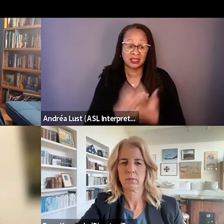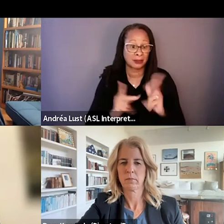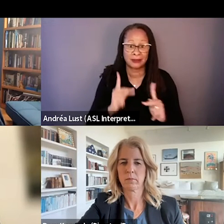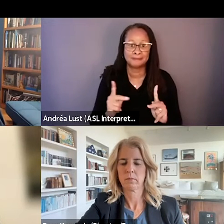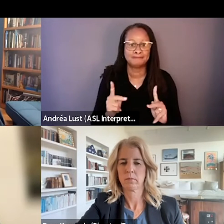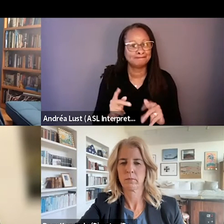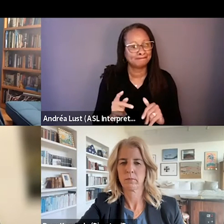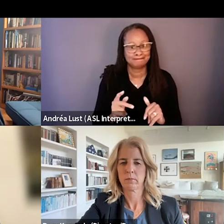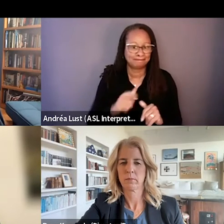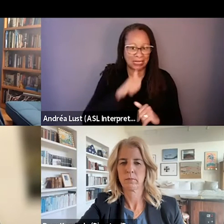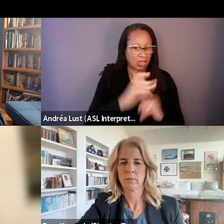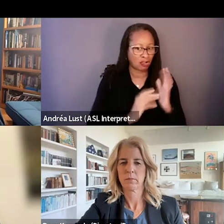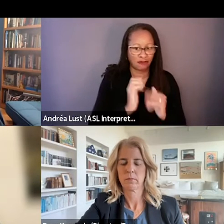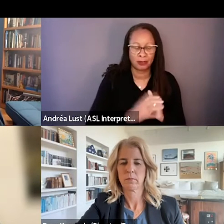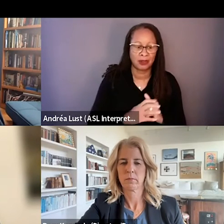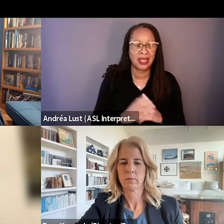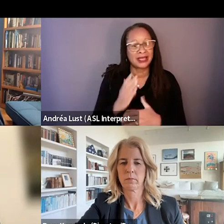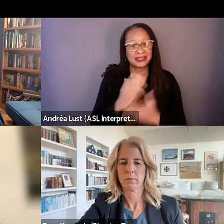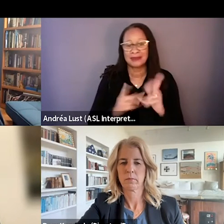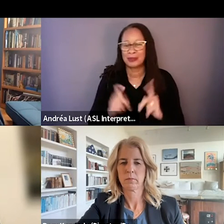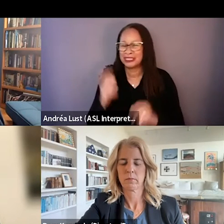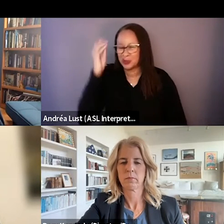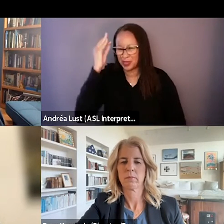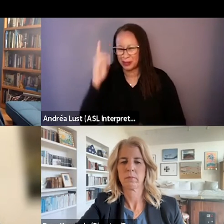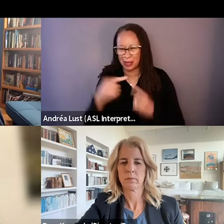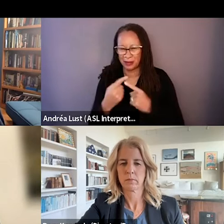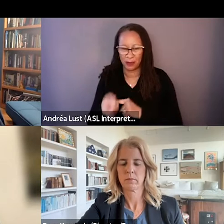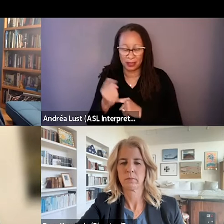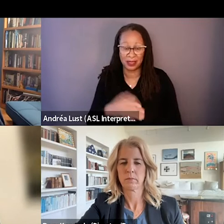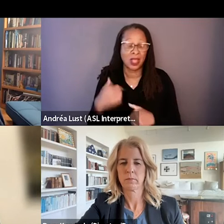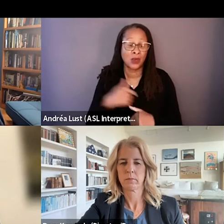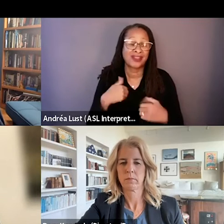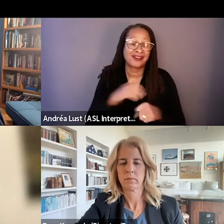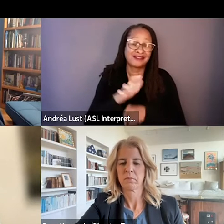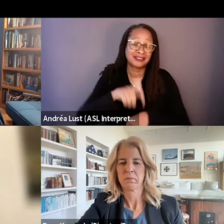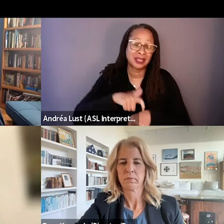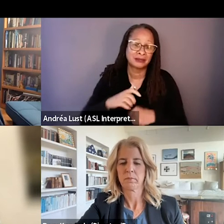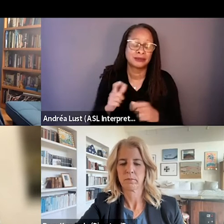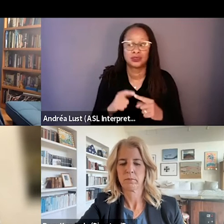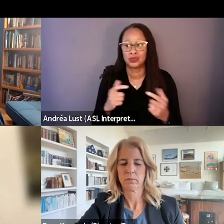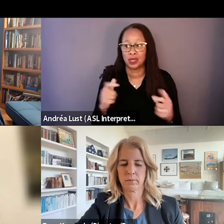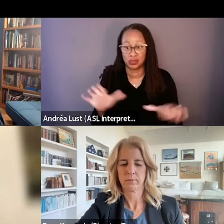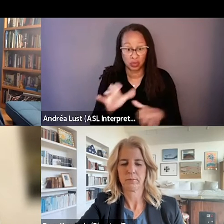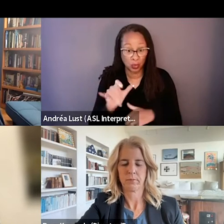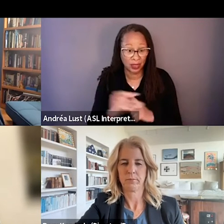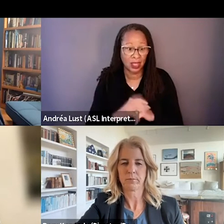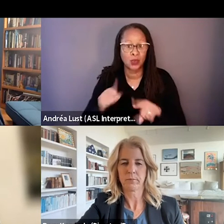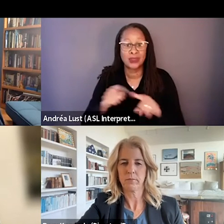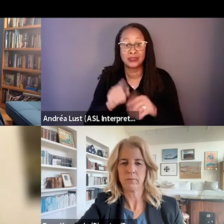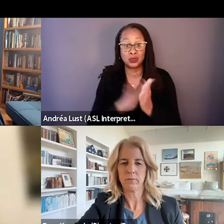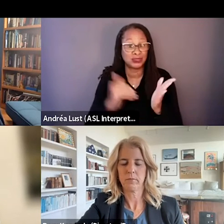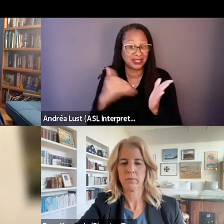were, some people weren't. Some people needed to think on it for a while. So we had enough time to be able to do that. We went to New